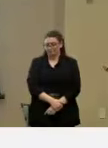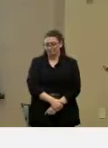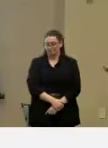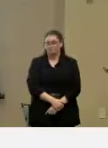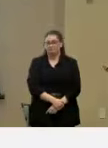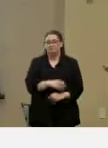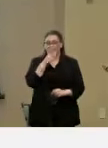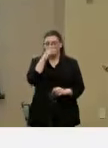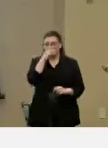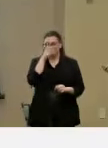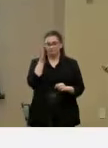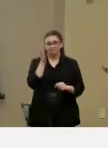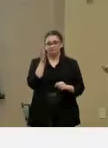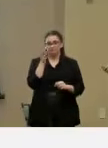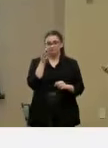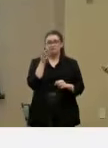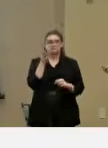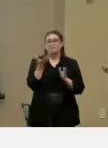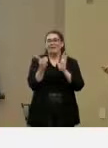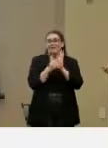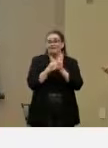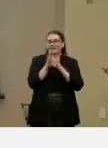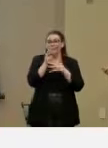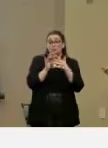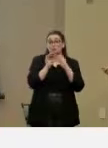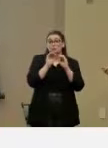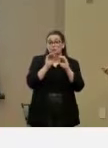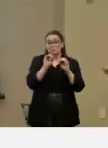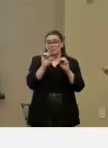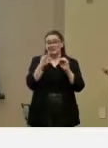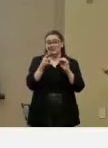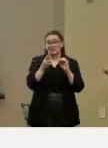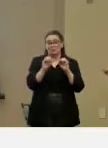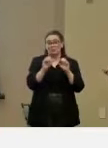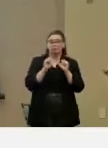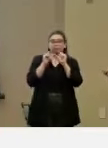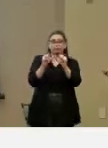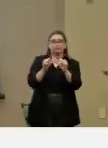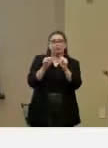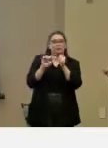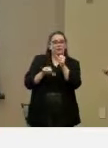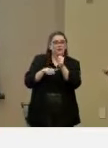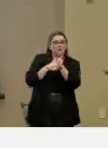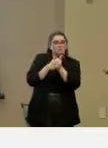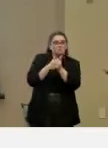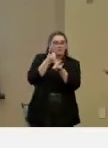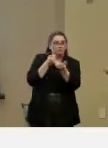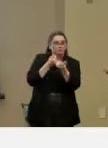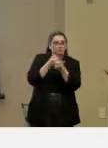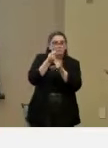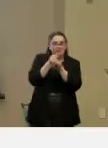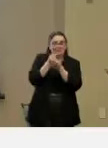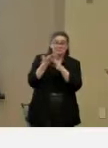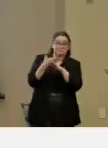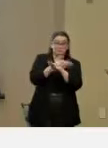So, as I mentioned, our option with no chemo is continuation of their background therapy, whatever that they've been